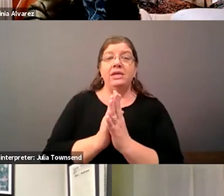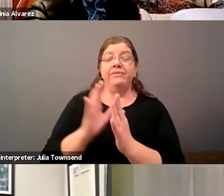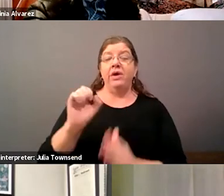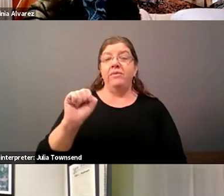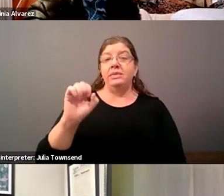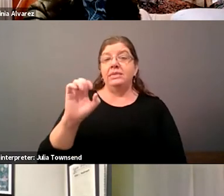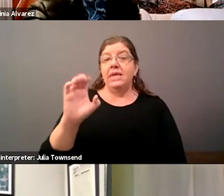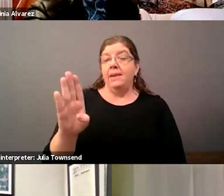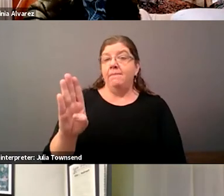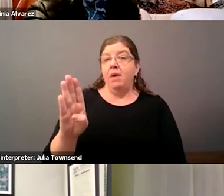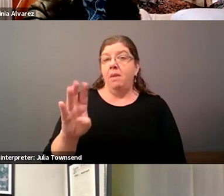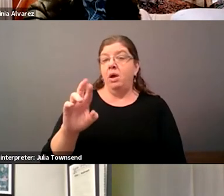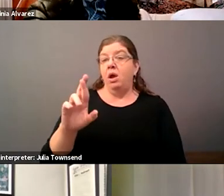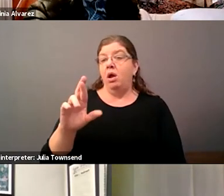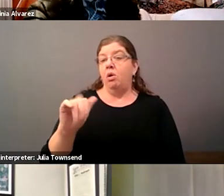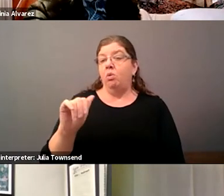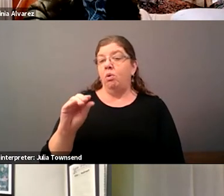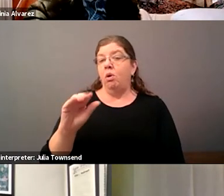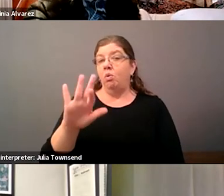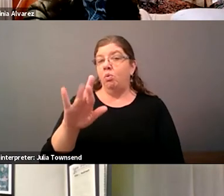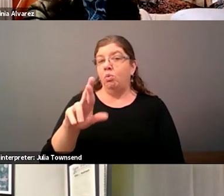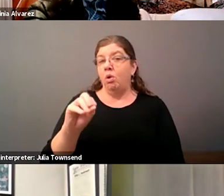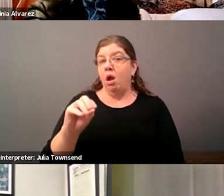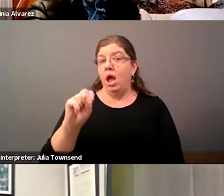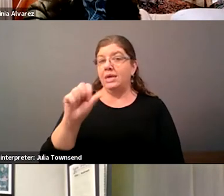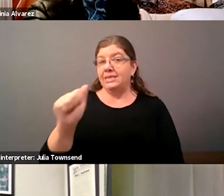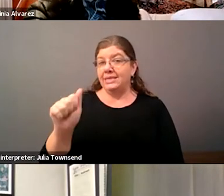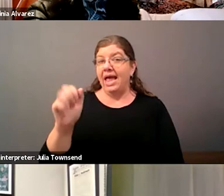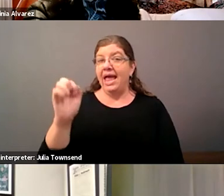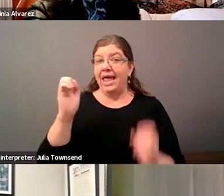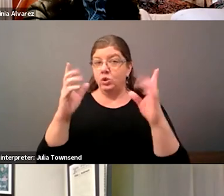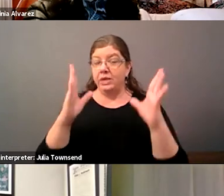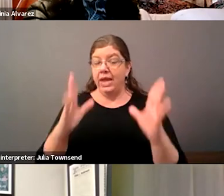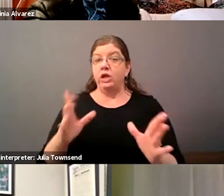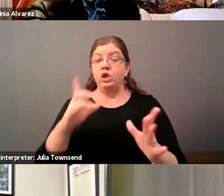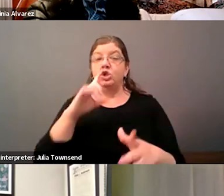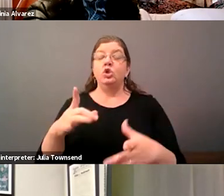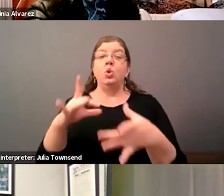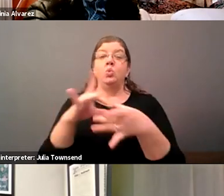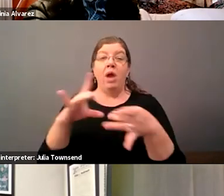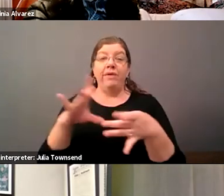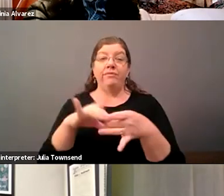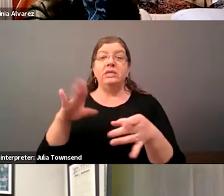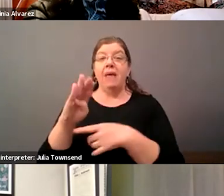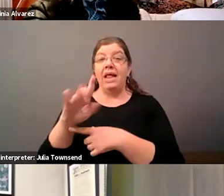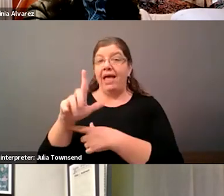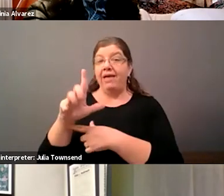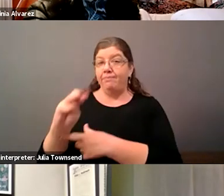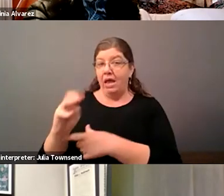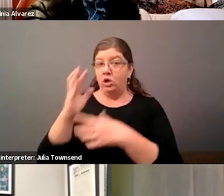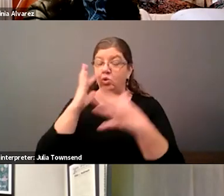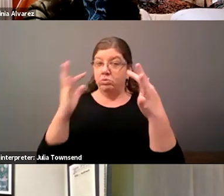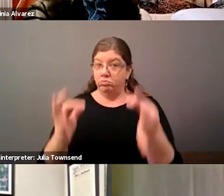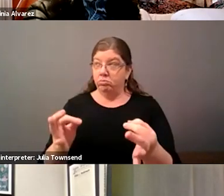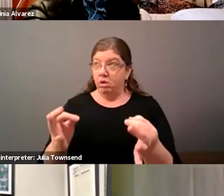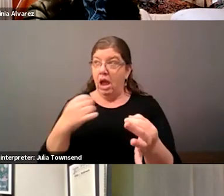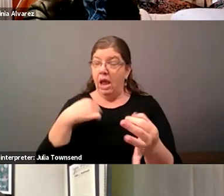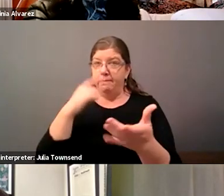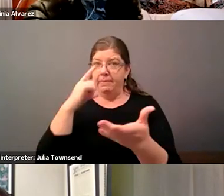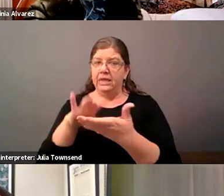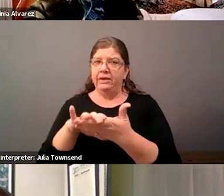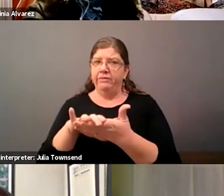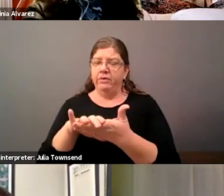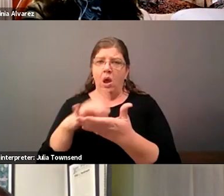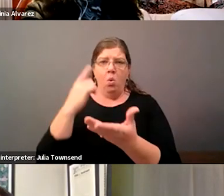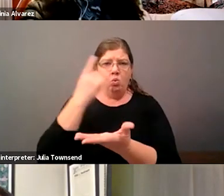barbara raza educators to just reference uh black lives matter resolution i believe if and i just